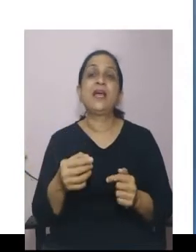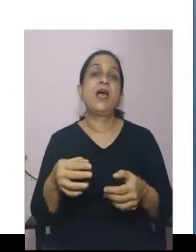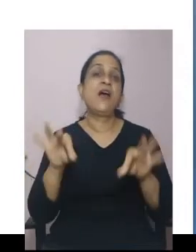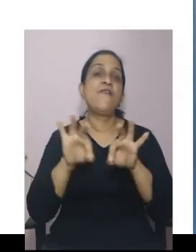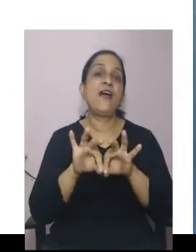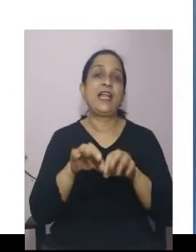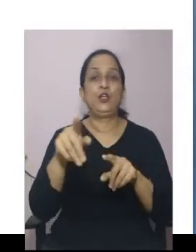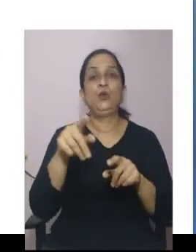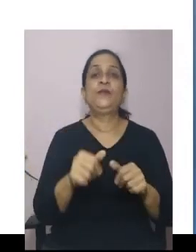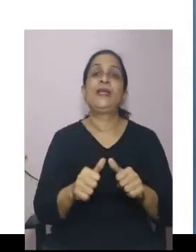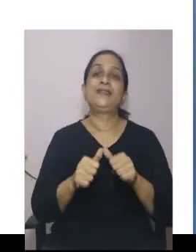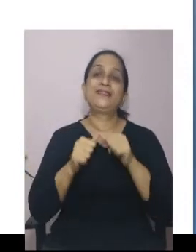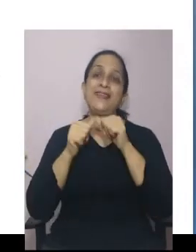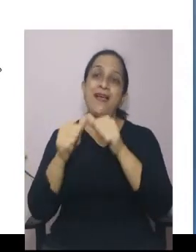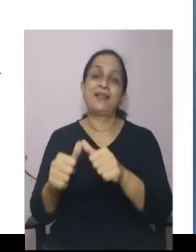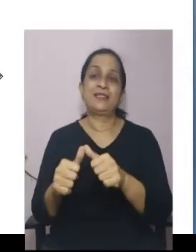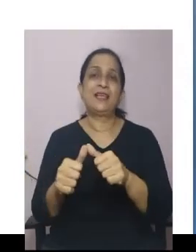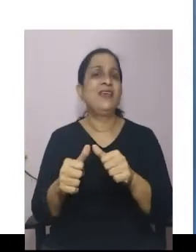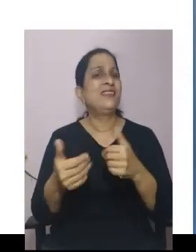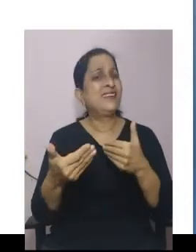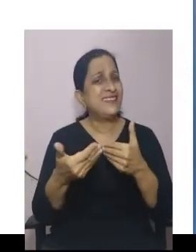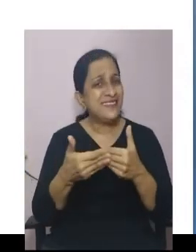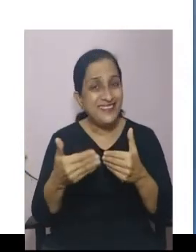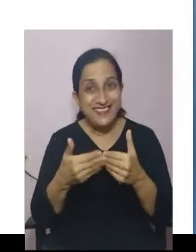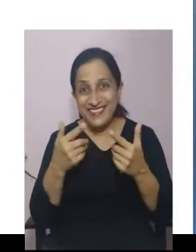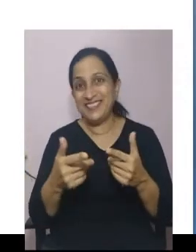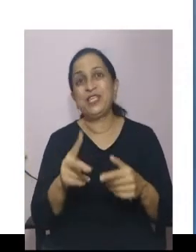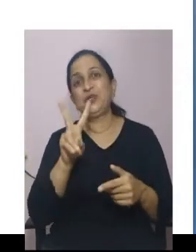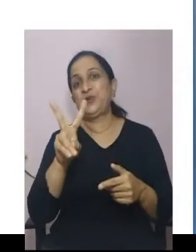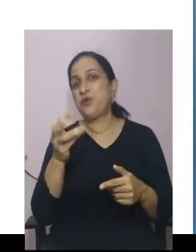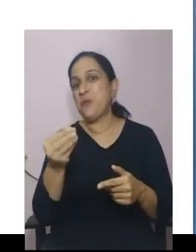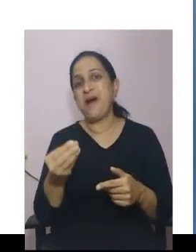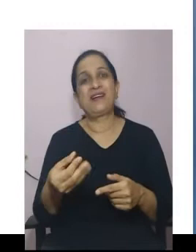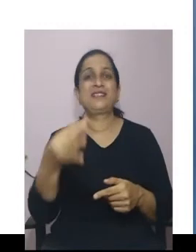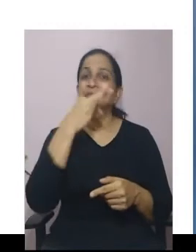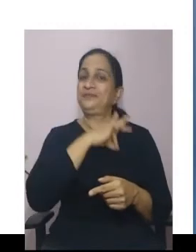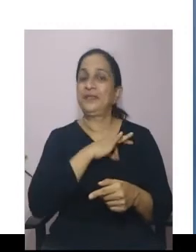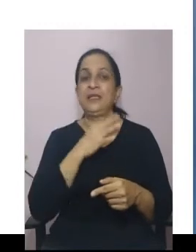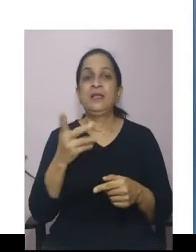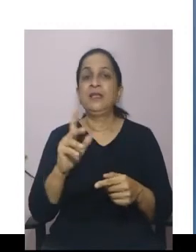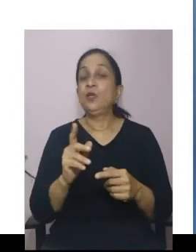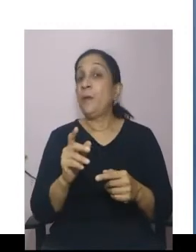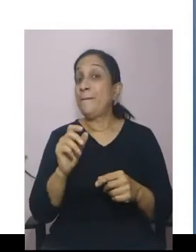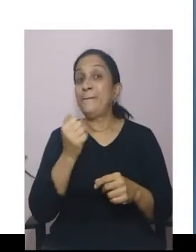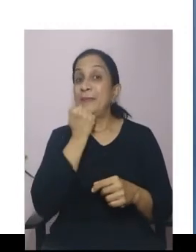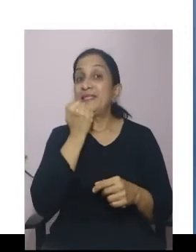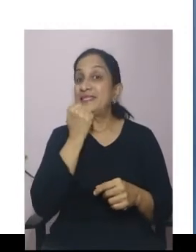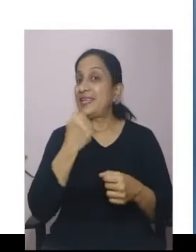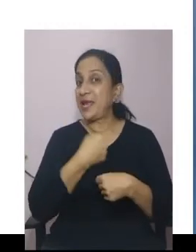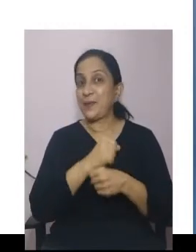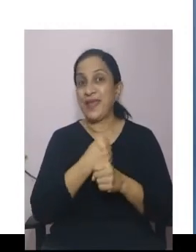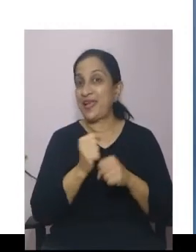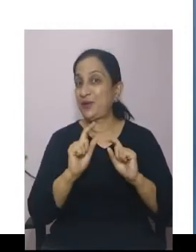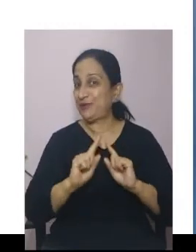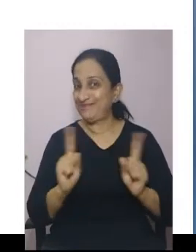1. This is the answer. You can so easily get 2 marks in all this. You should not make any mistake.